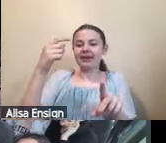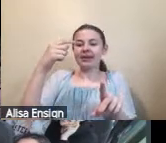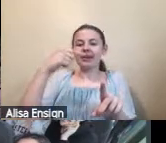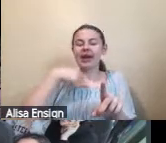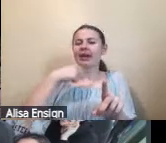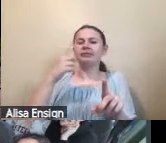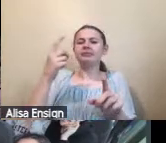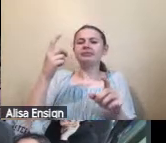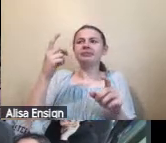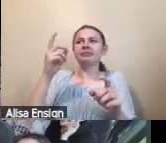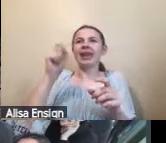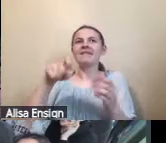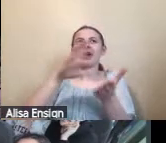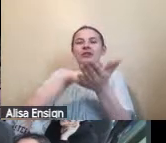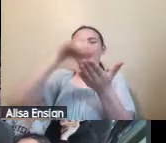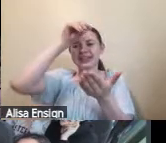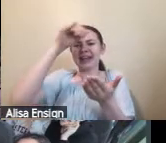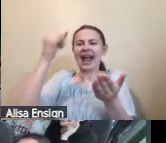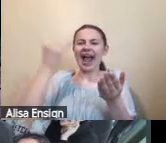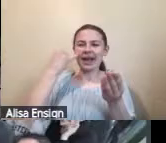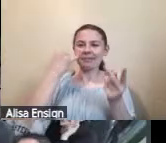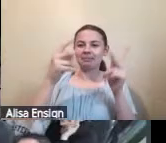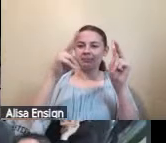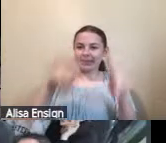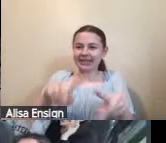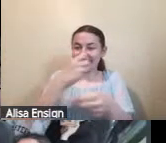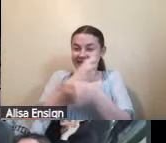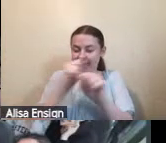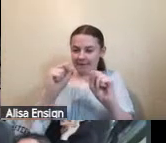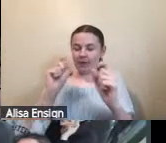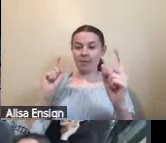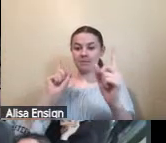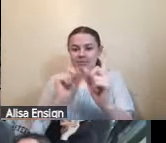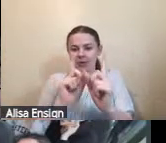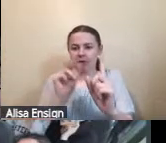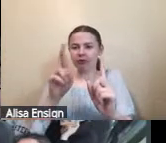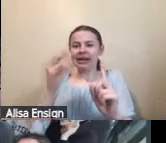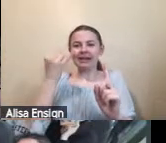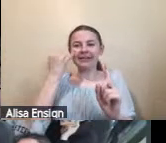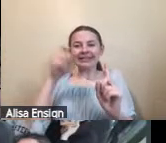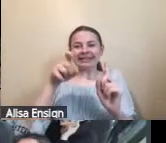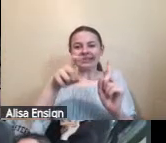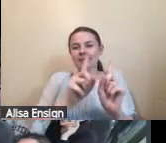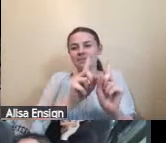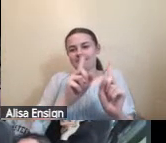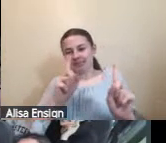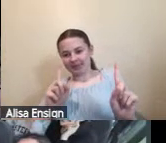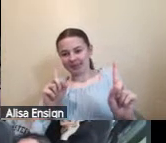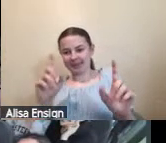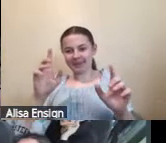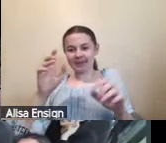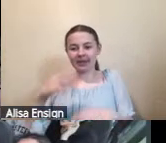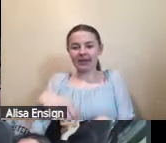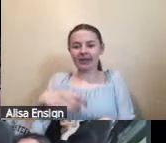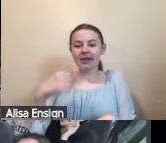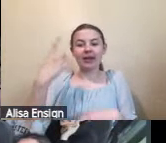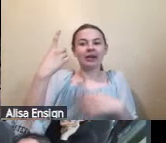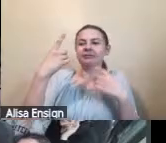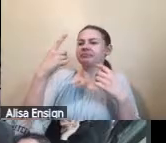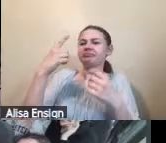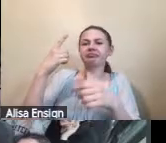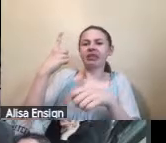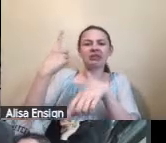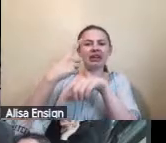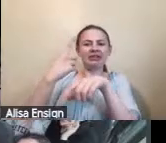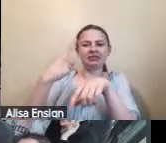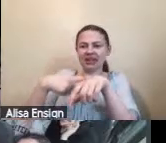odd situation that happened. I had to learn how to be safe. If someone approaches you,